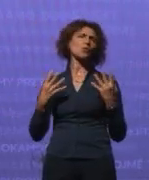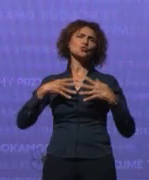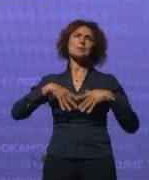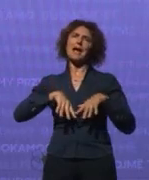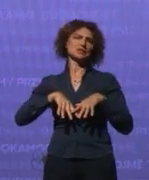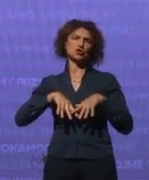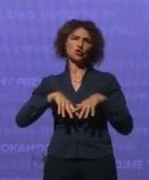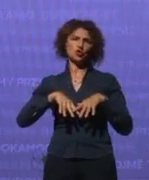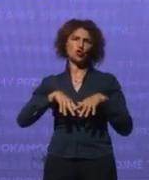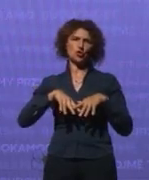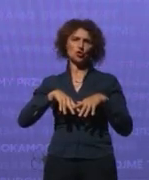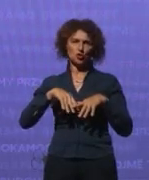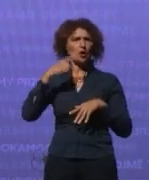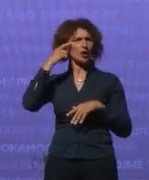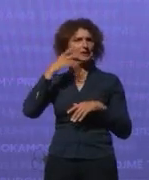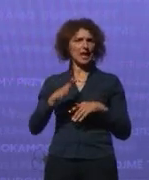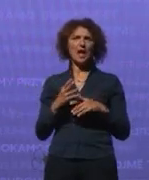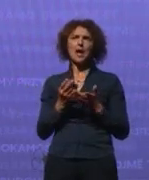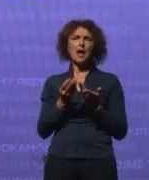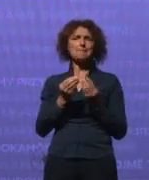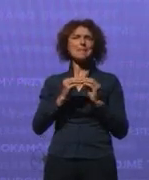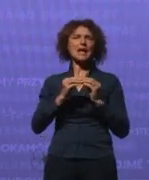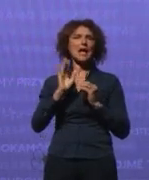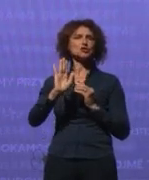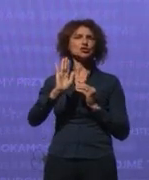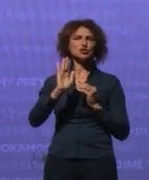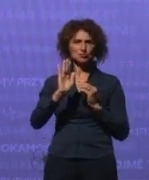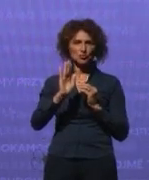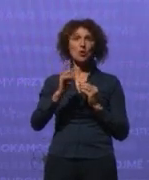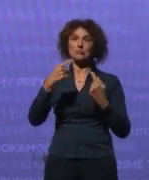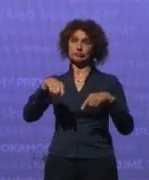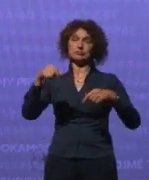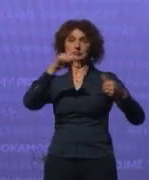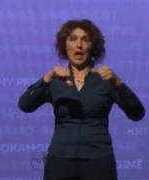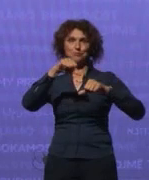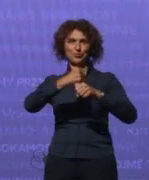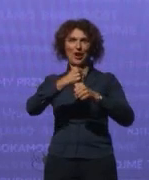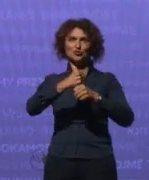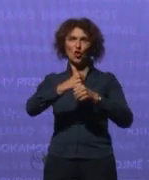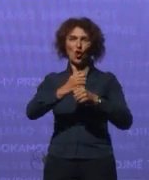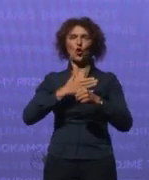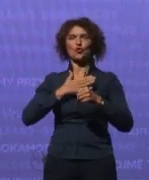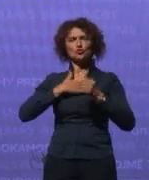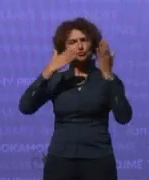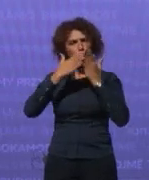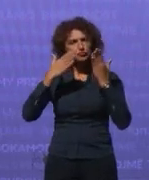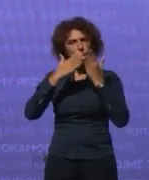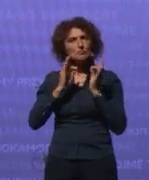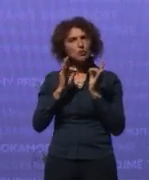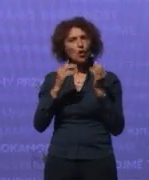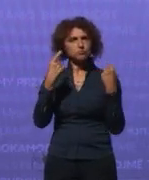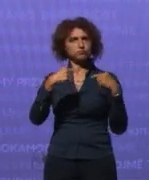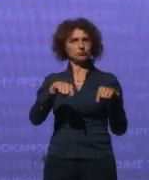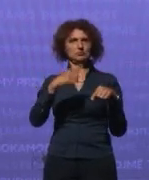our lab. We look at how our brains actually process this kind of social signals. And we do that